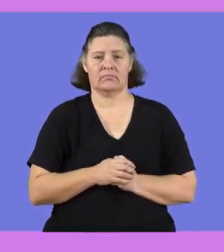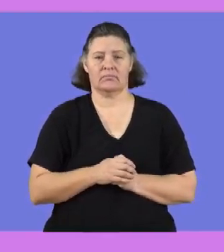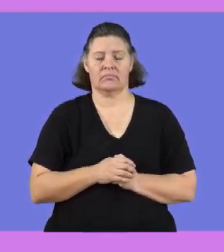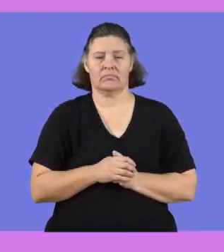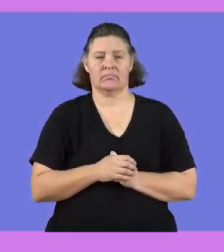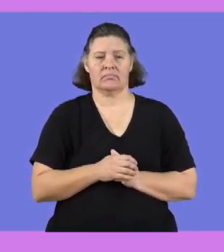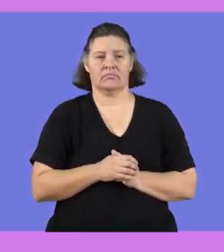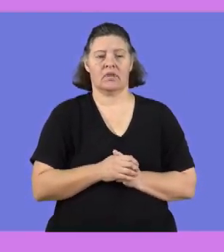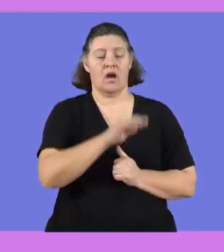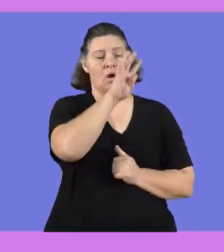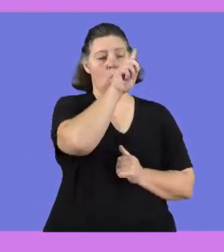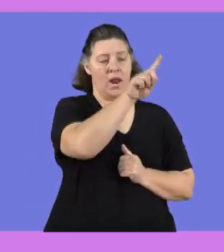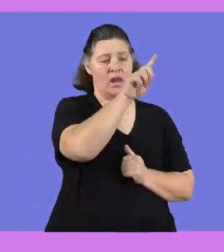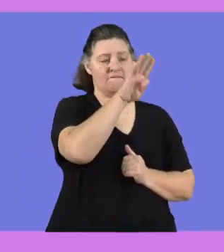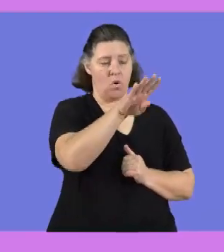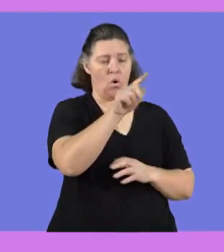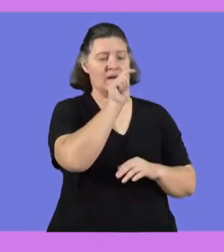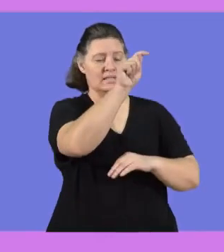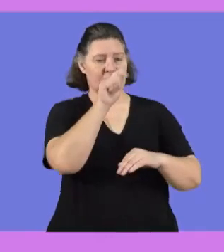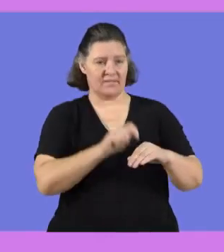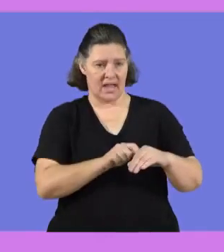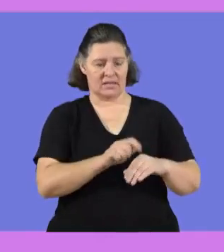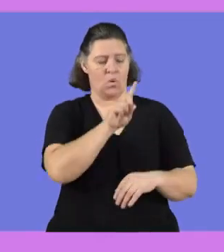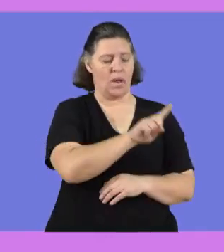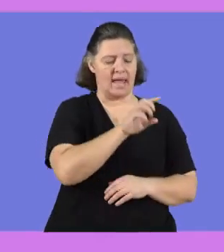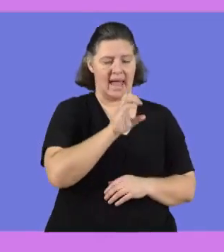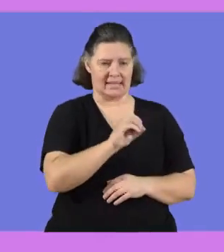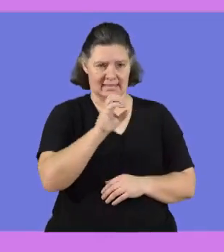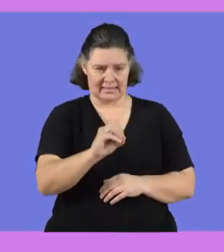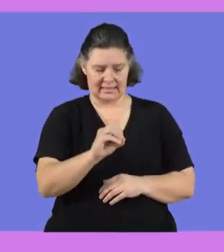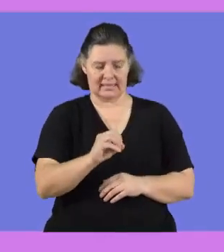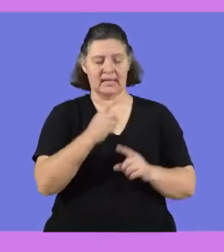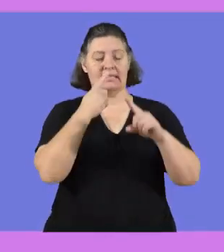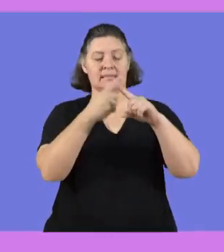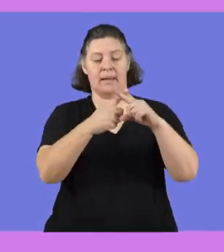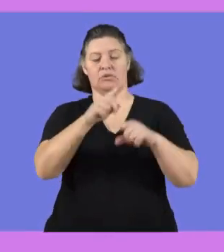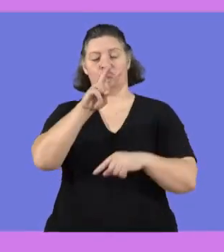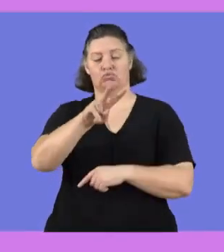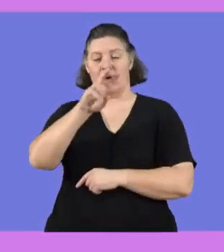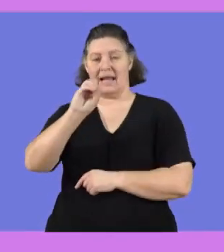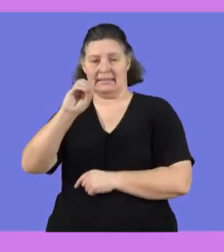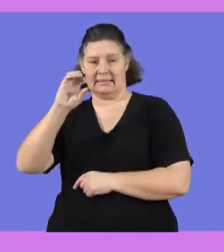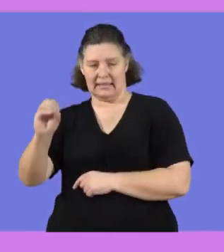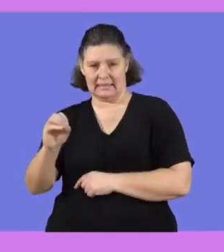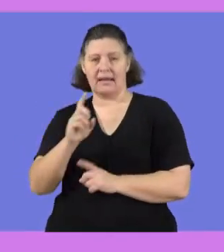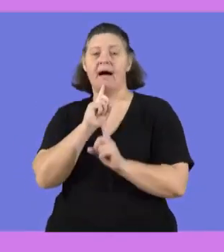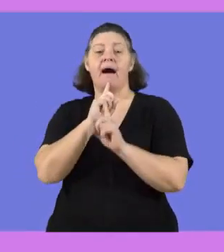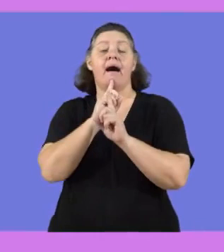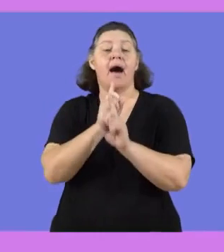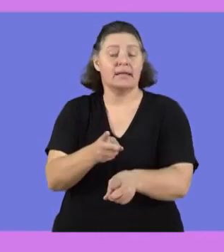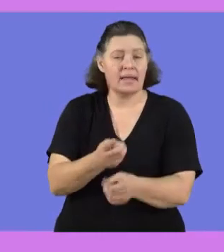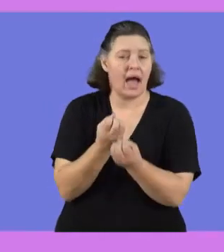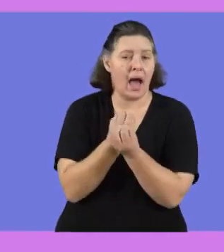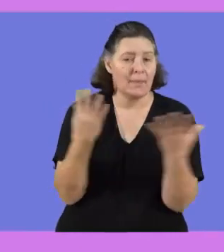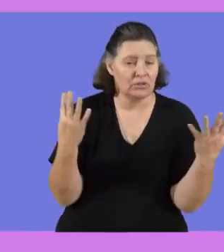a fraction. Then we are going to have 14 divided by 100.